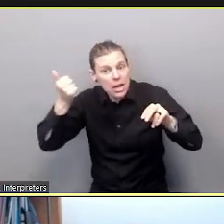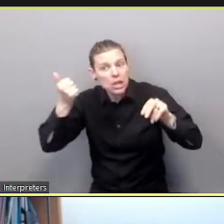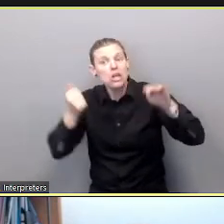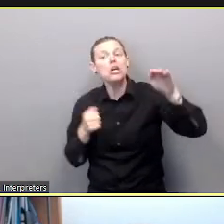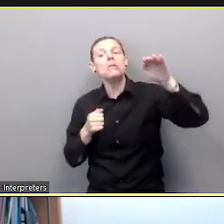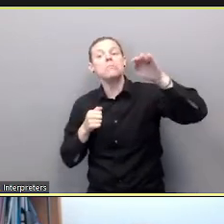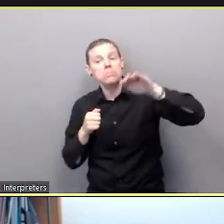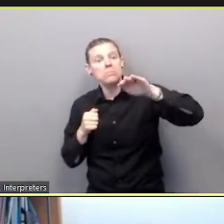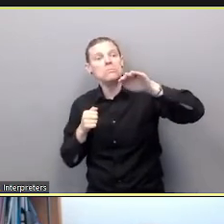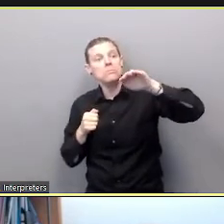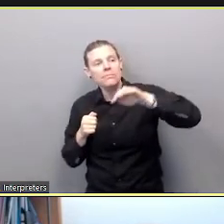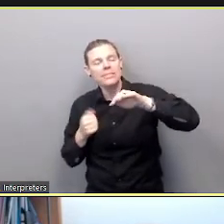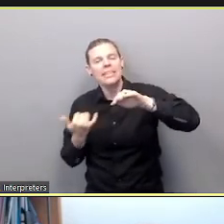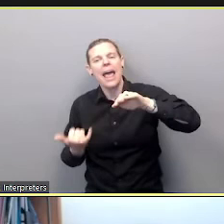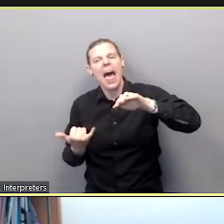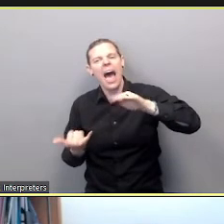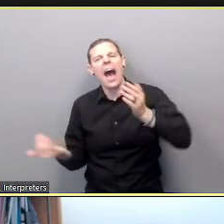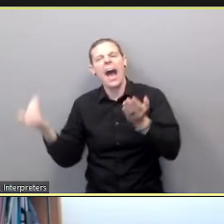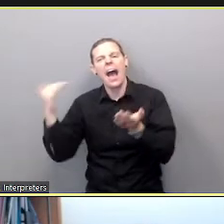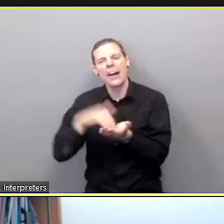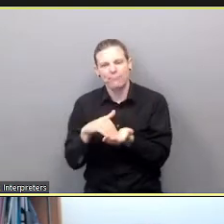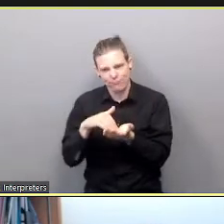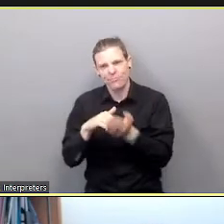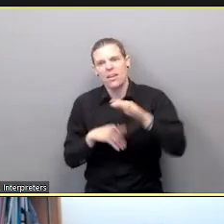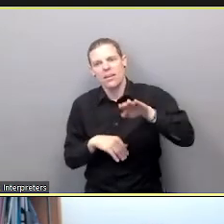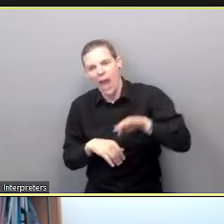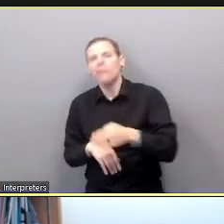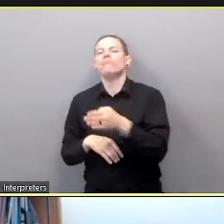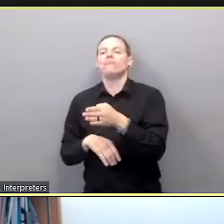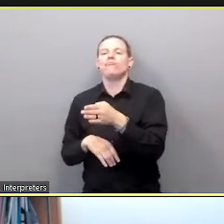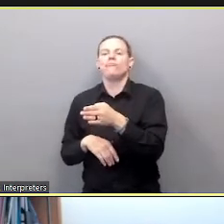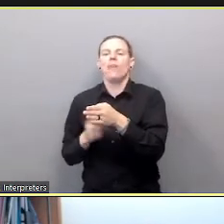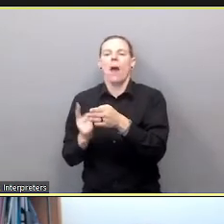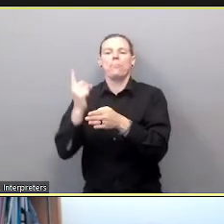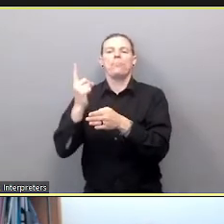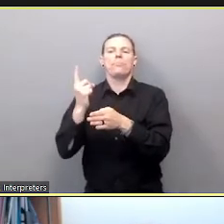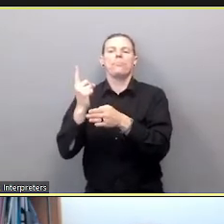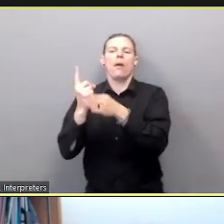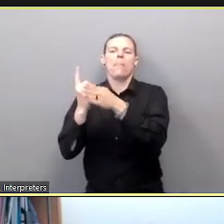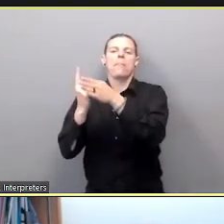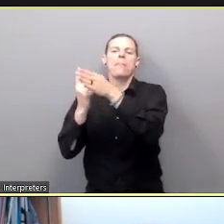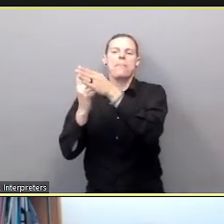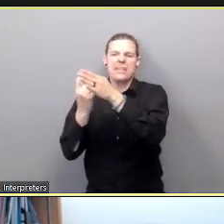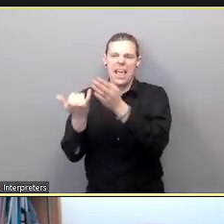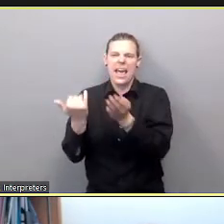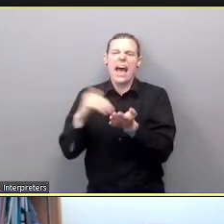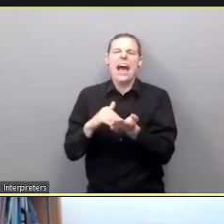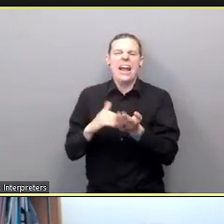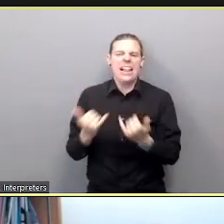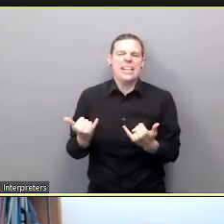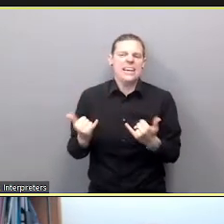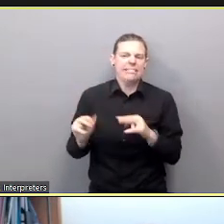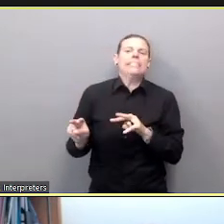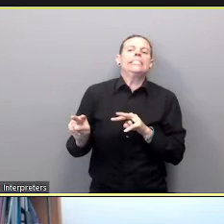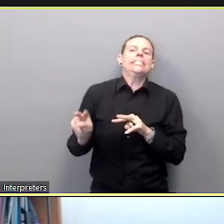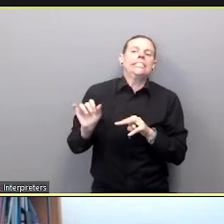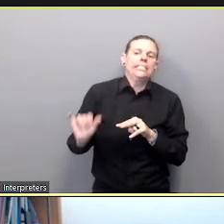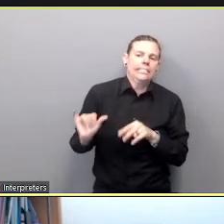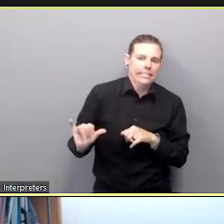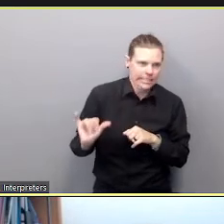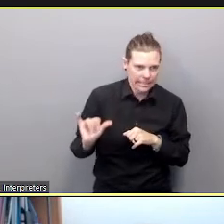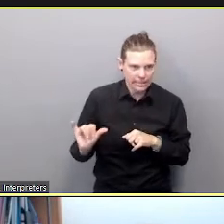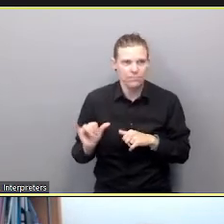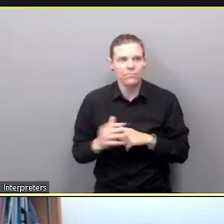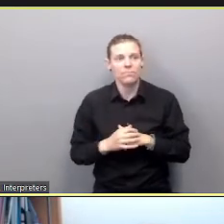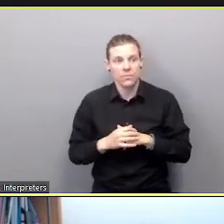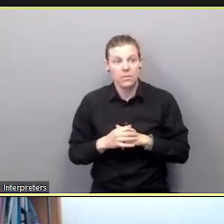then unfortunately, the brakes were hit, and we began to level out and then even rise. And so we're going